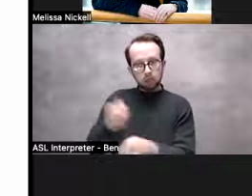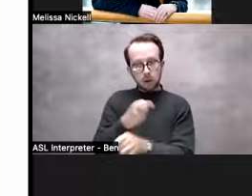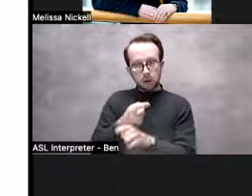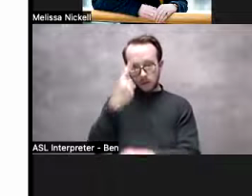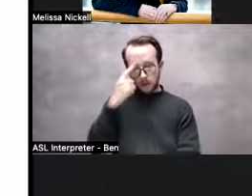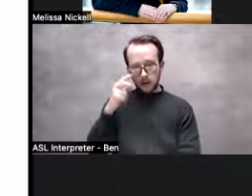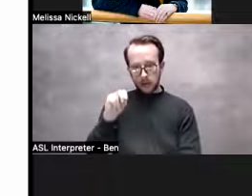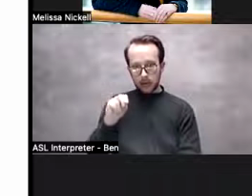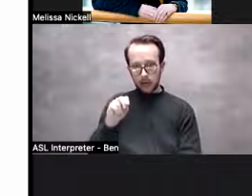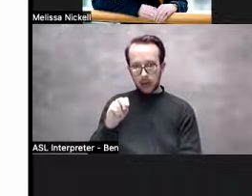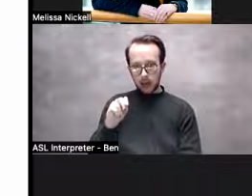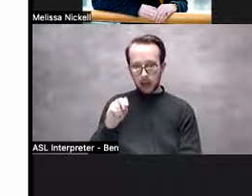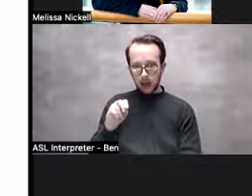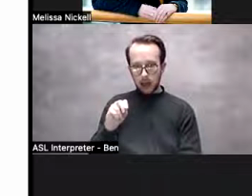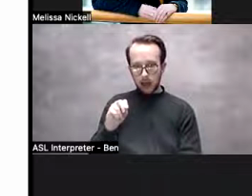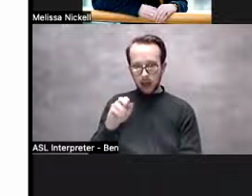NIDDK,